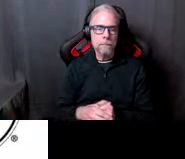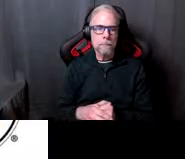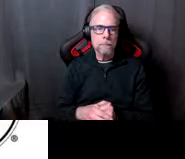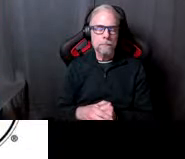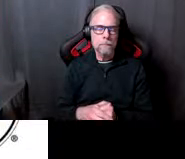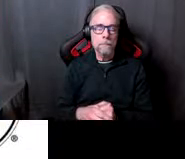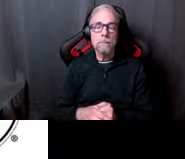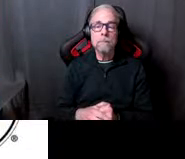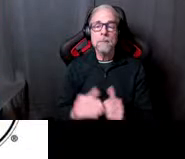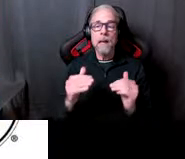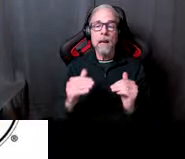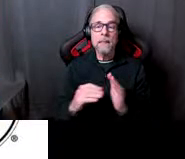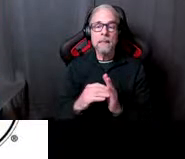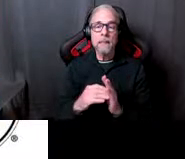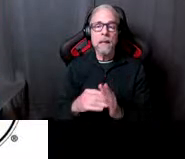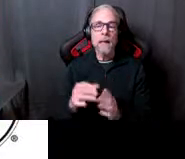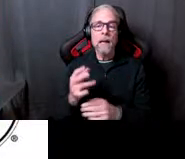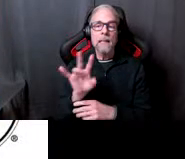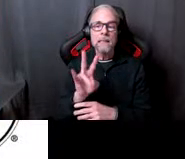Next section is